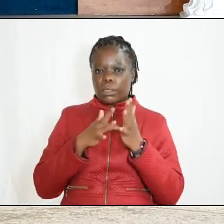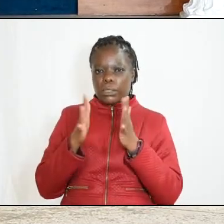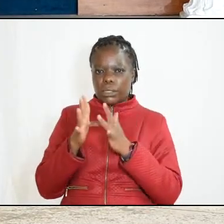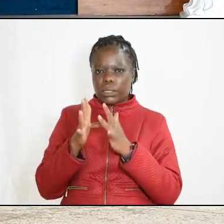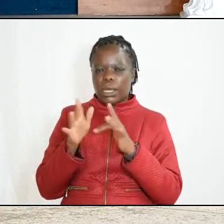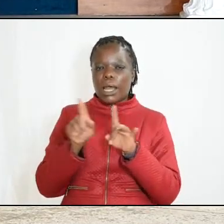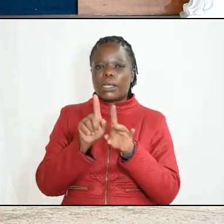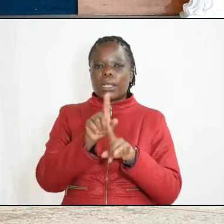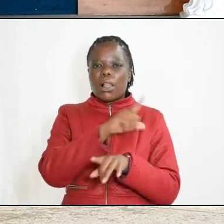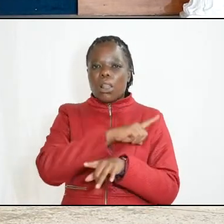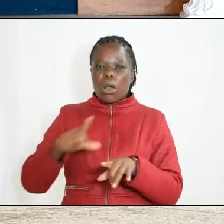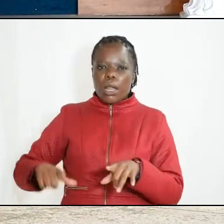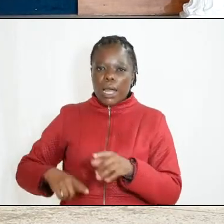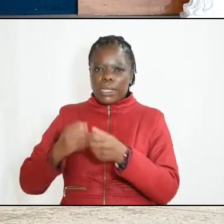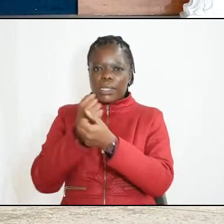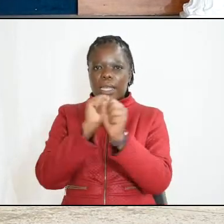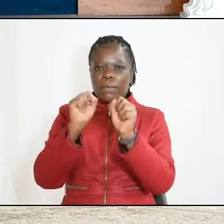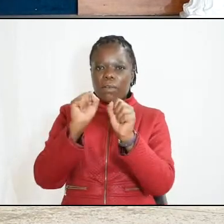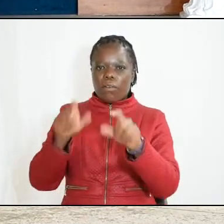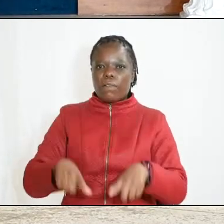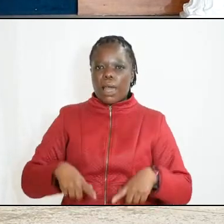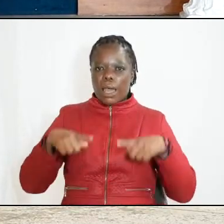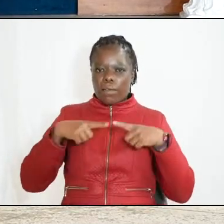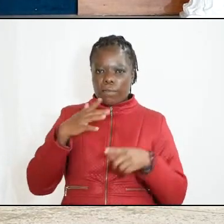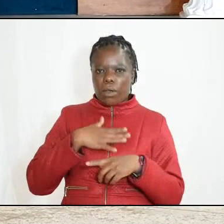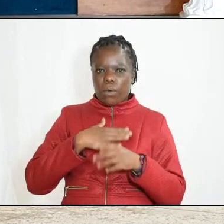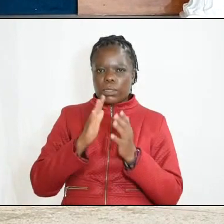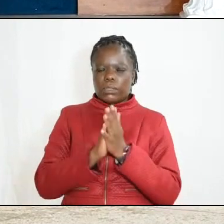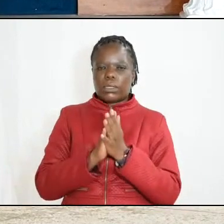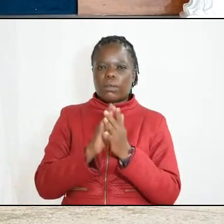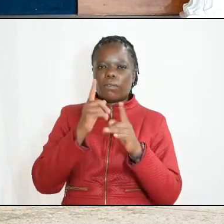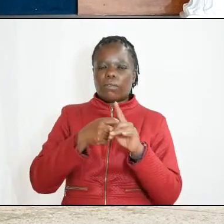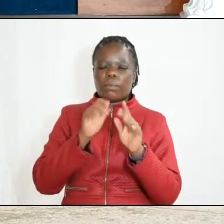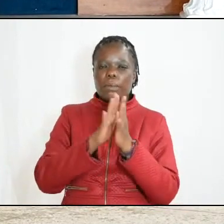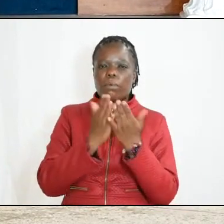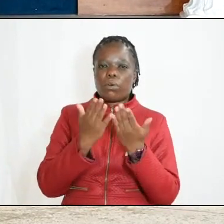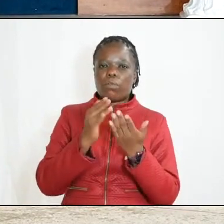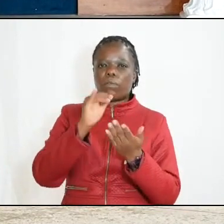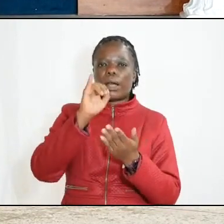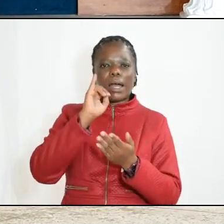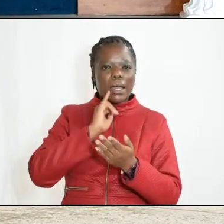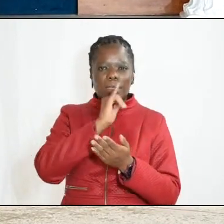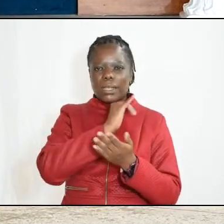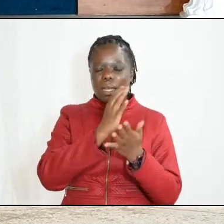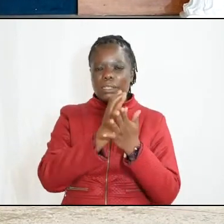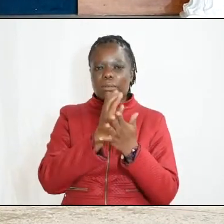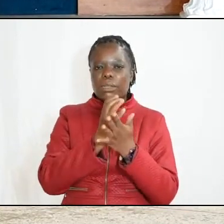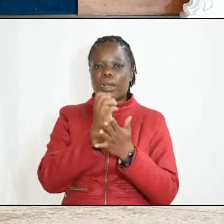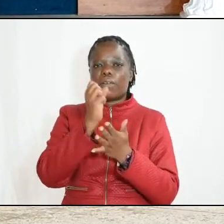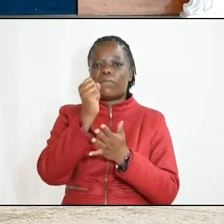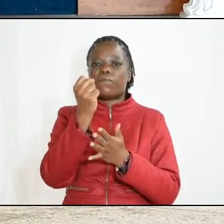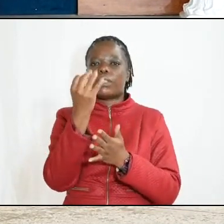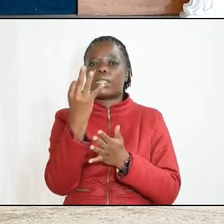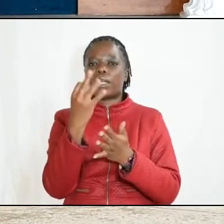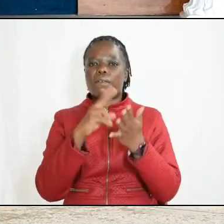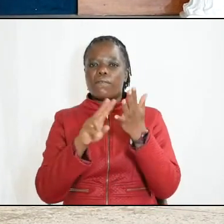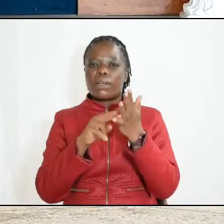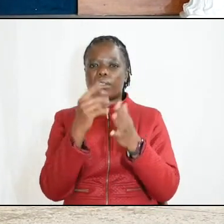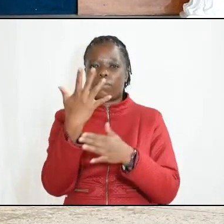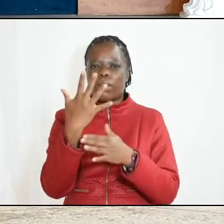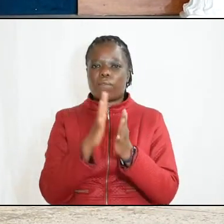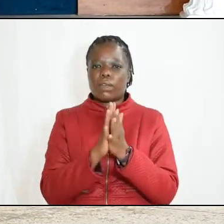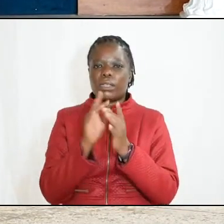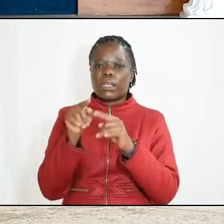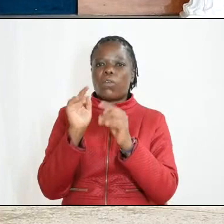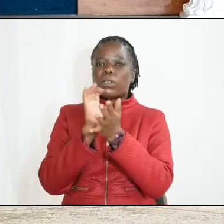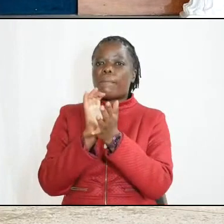Lord and Savior of our lives. Let us read from Isaiah 53, verse 5, and it says, "He was